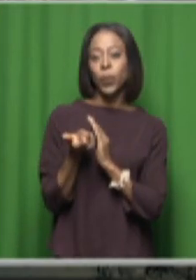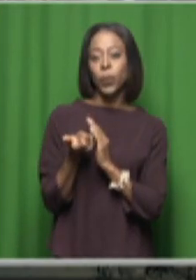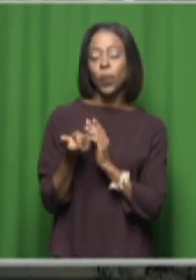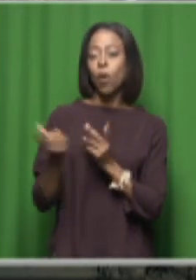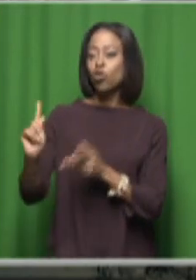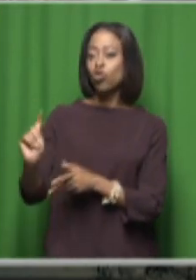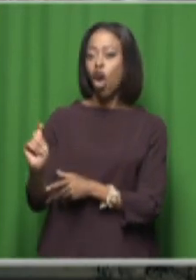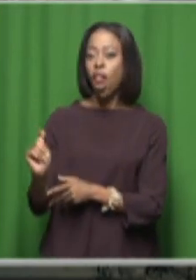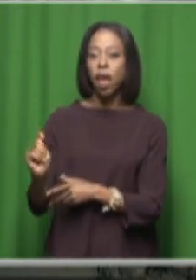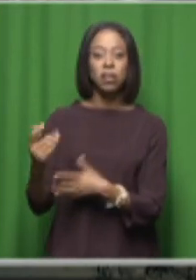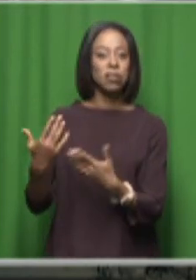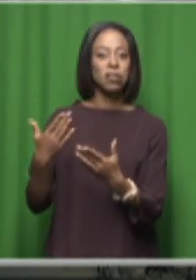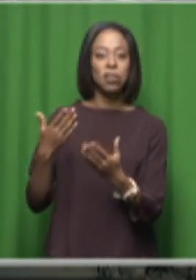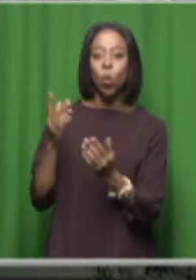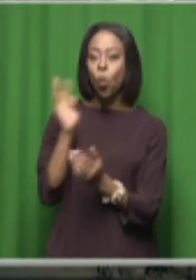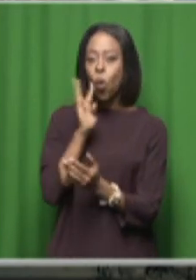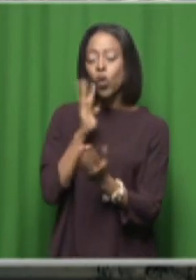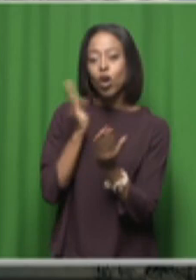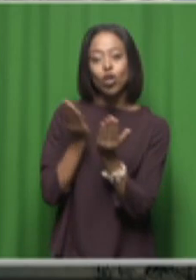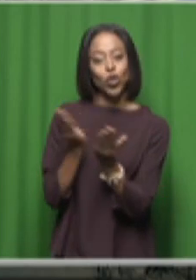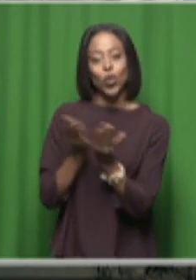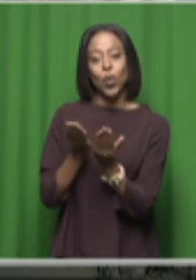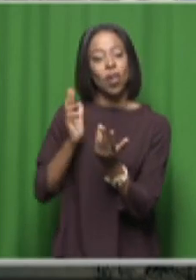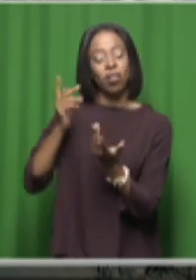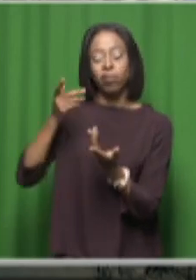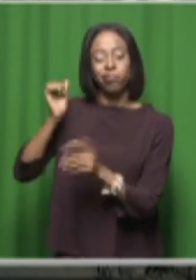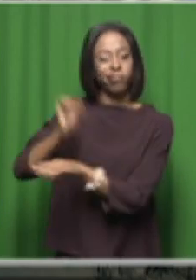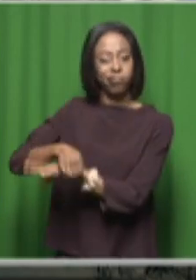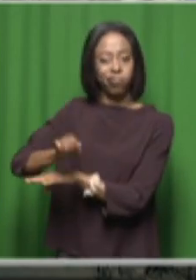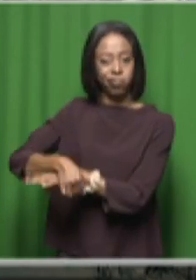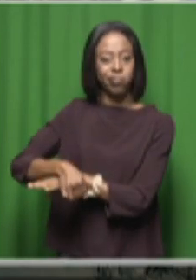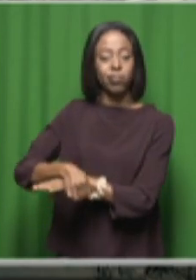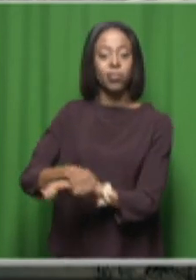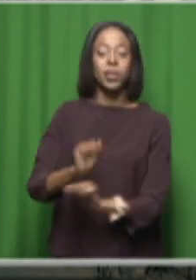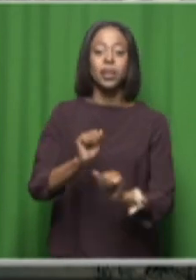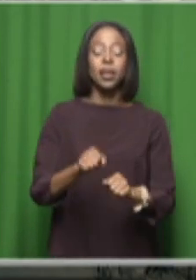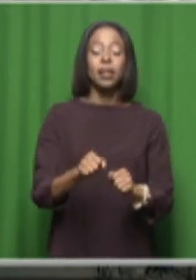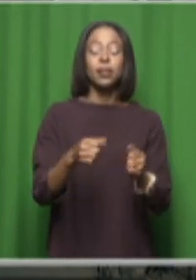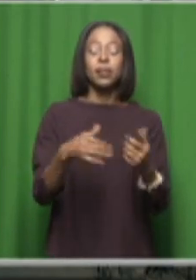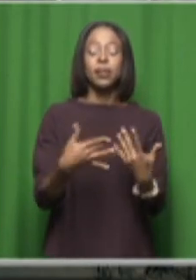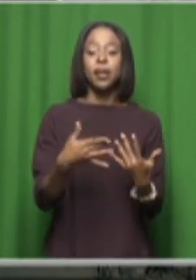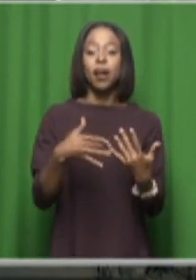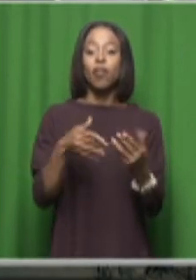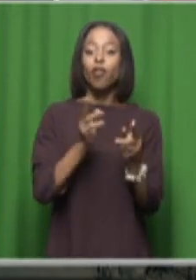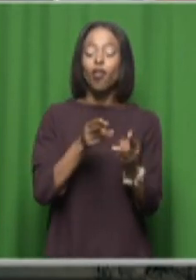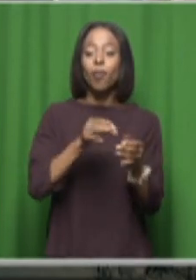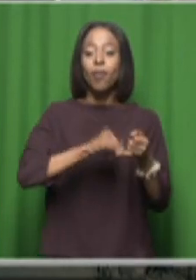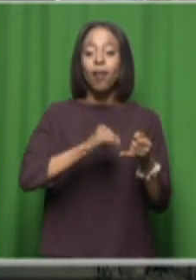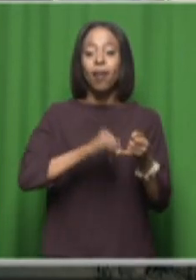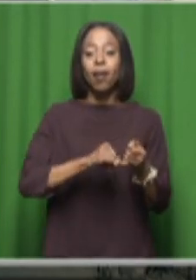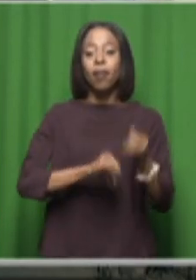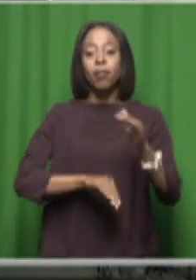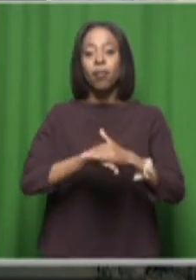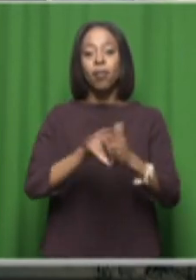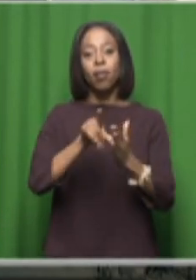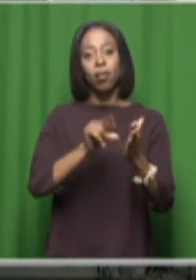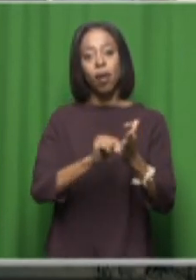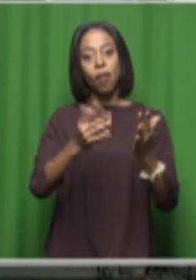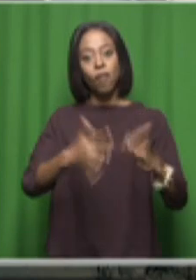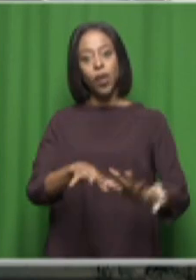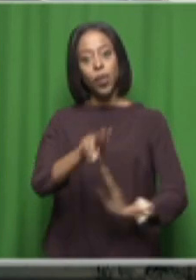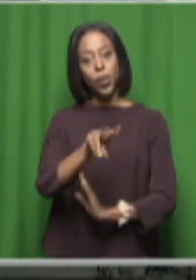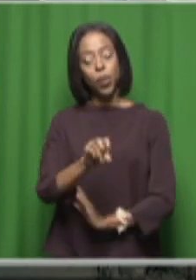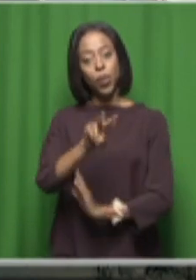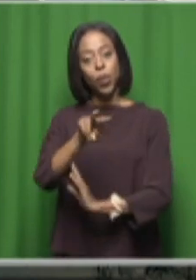laboratories in schools are still being highly neglected, even though there was a norms and standards deadline for